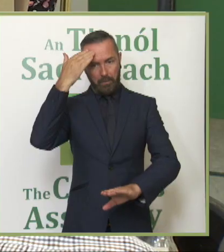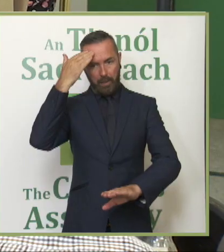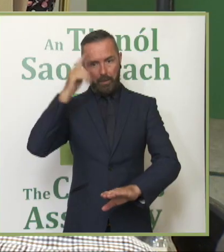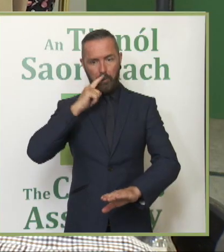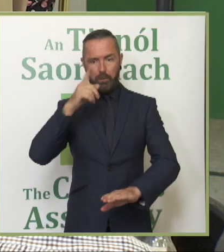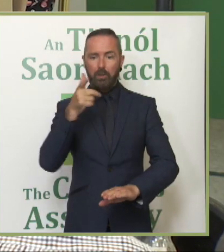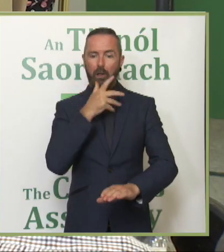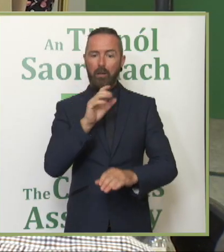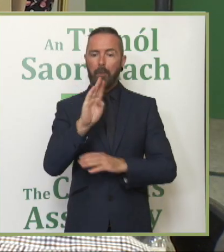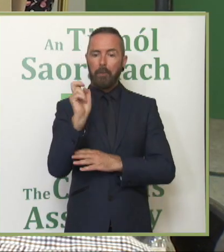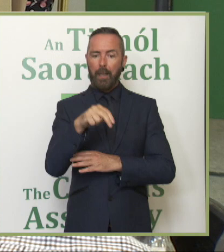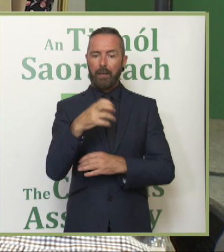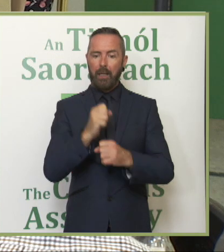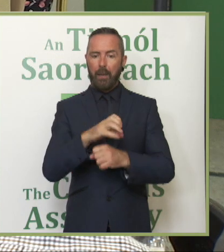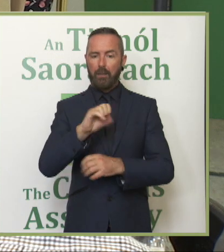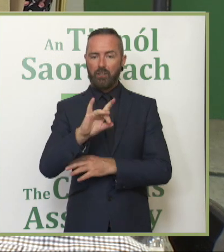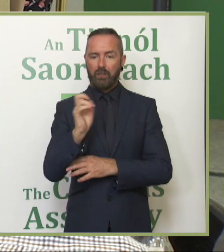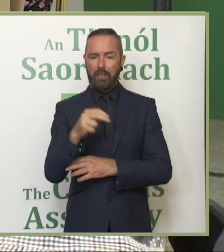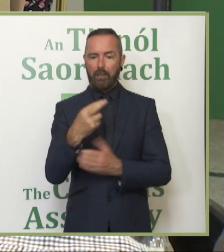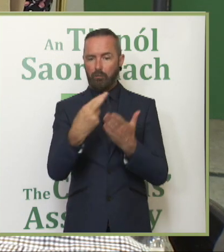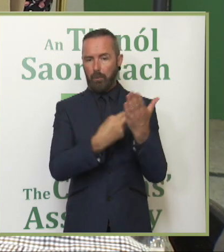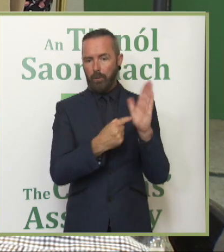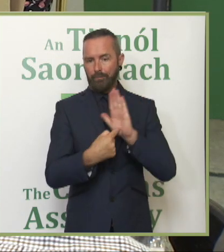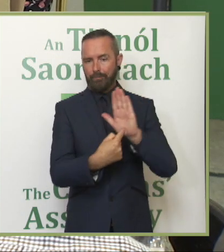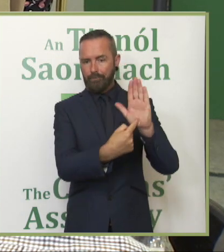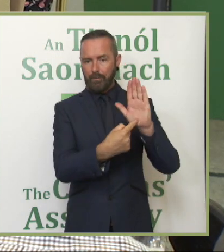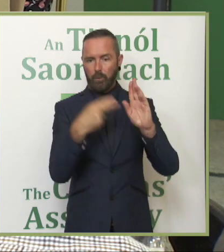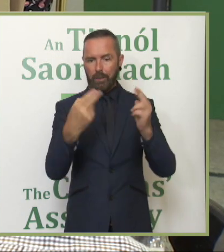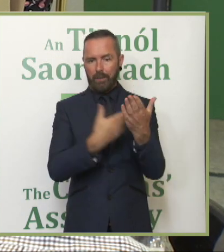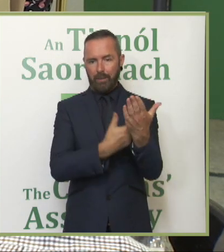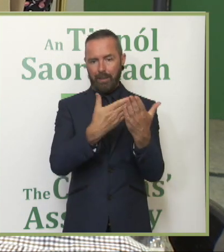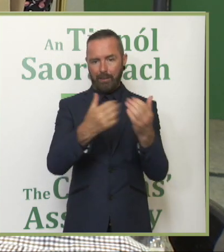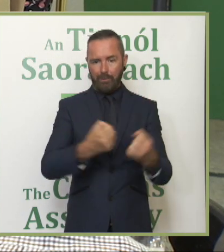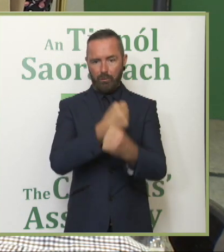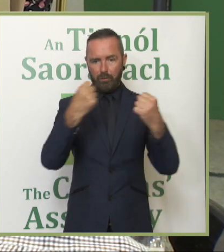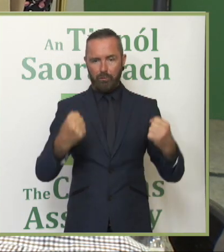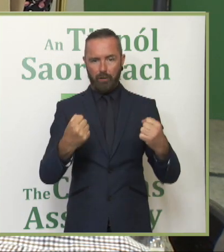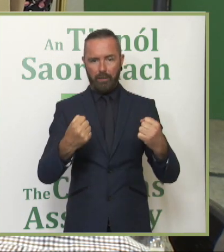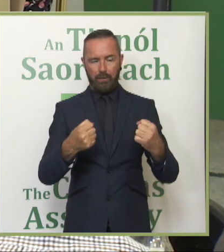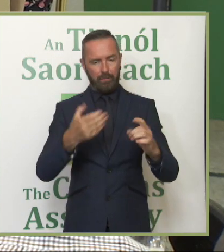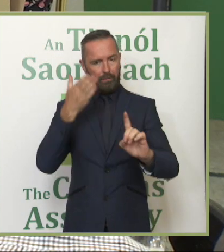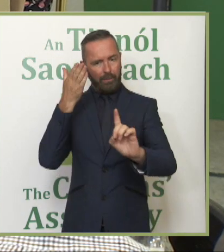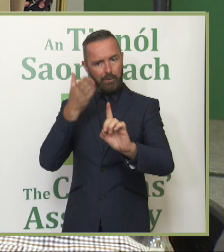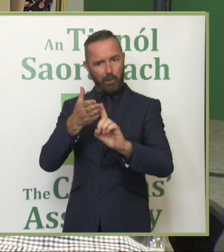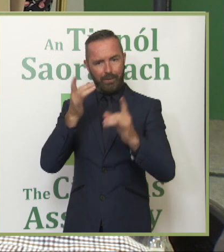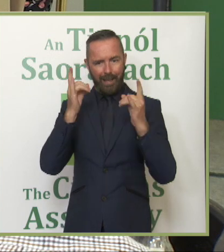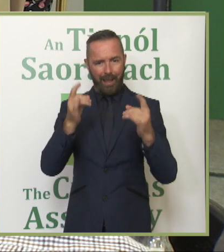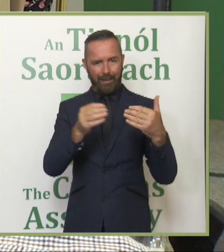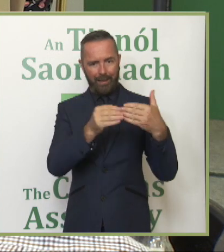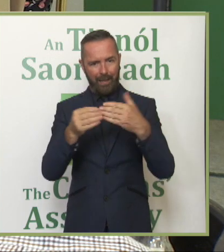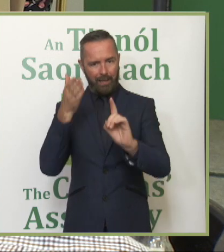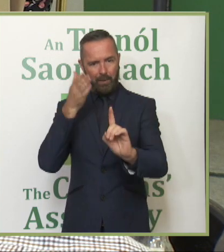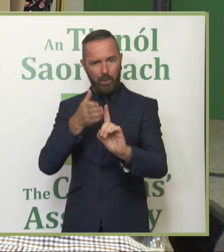in the Sheehan report that legislation will be needed to strengthen the health-led approach, and the original intention was to go